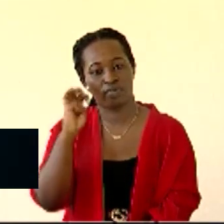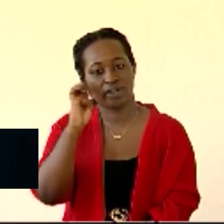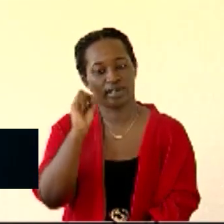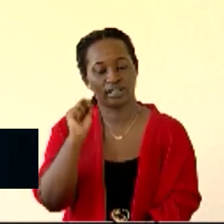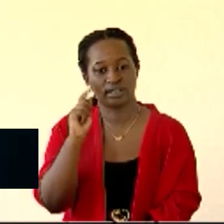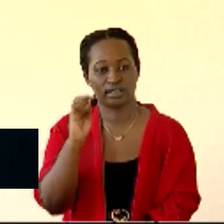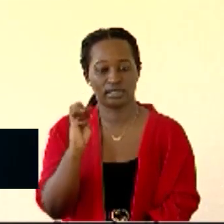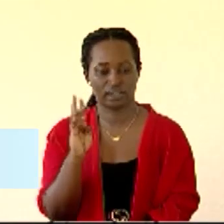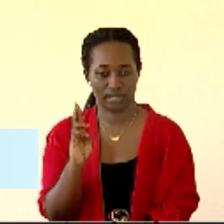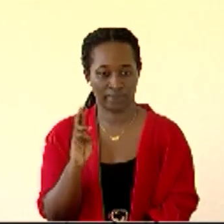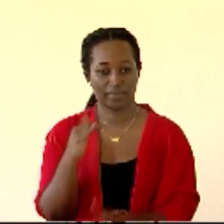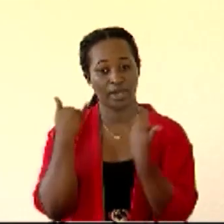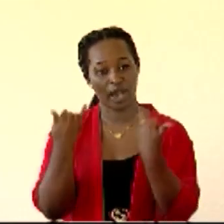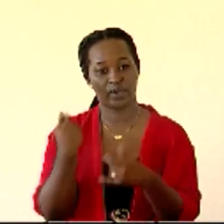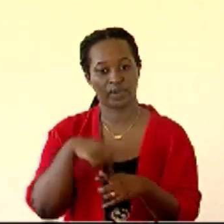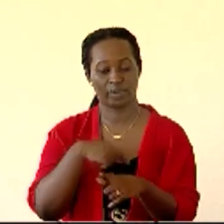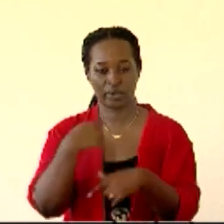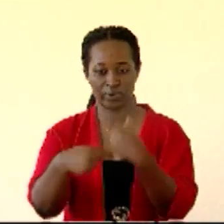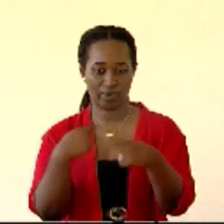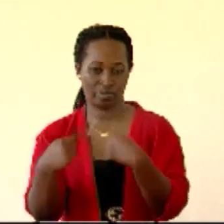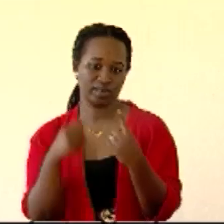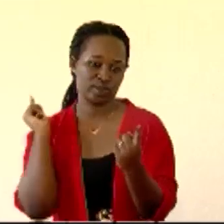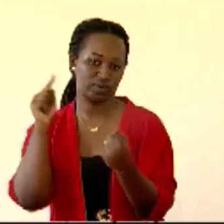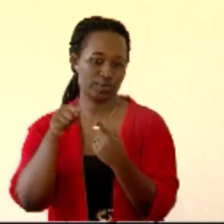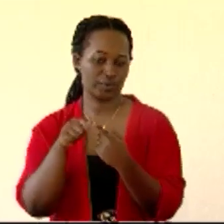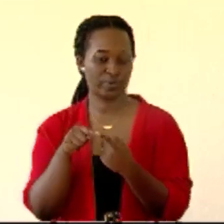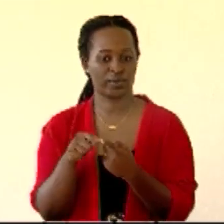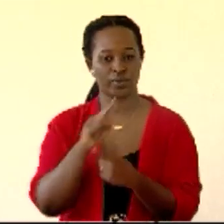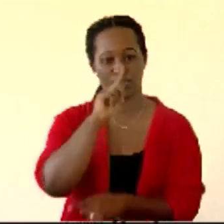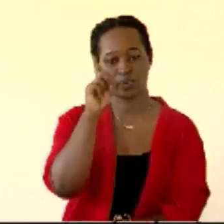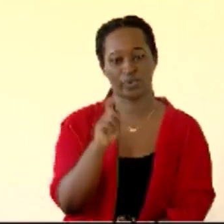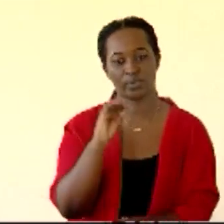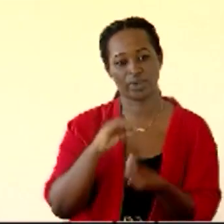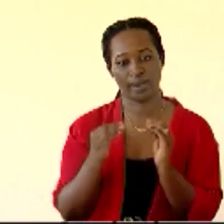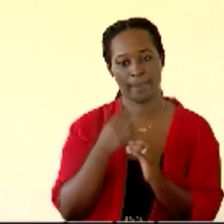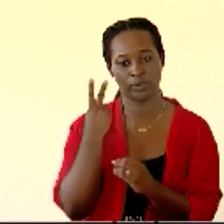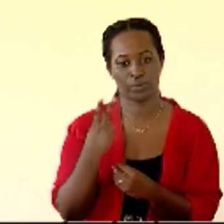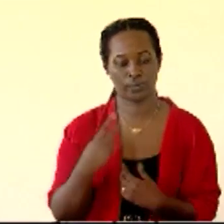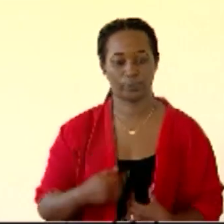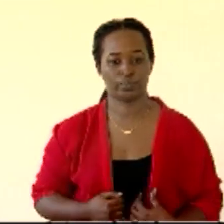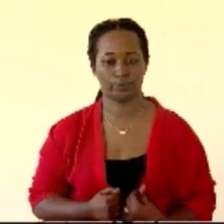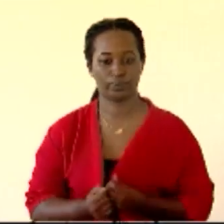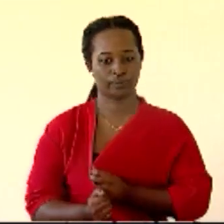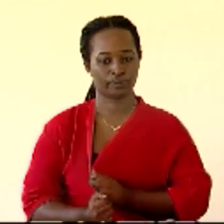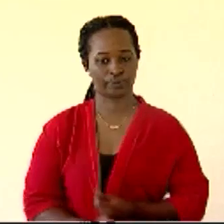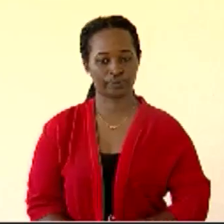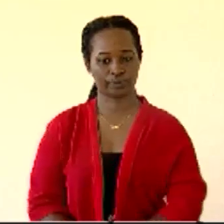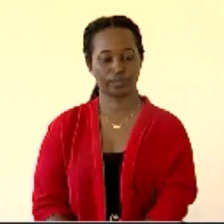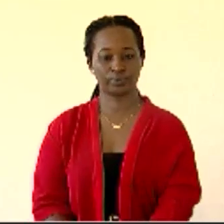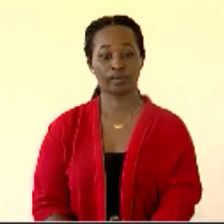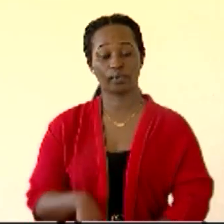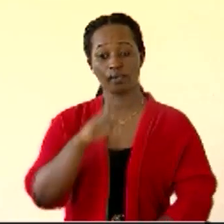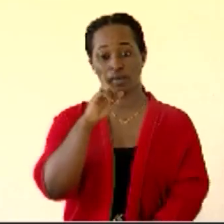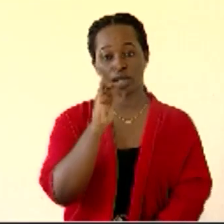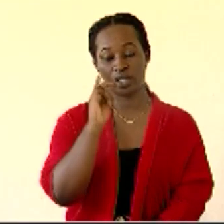esters. Let's move on to question number 2. A liquid